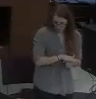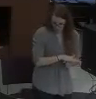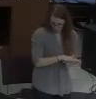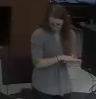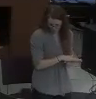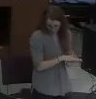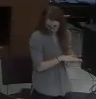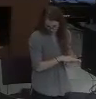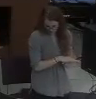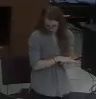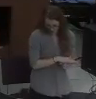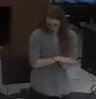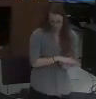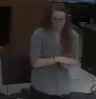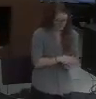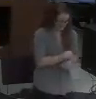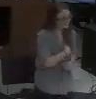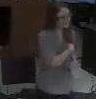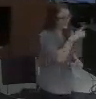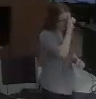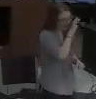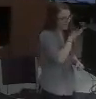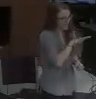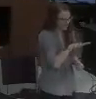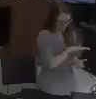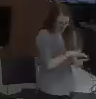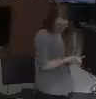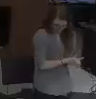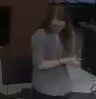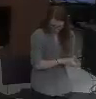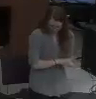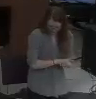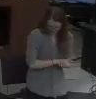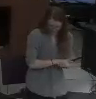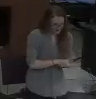because your promise I